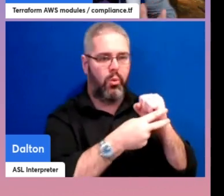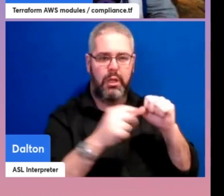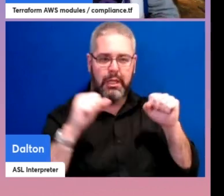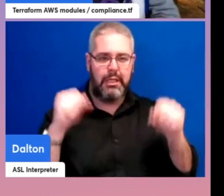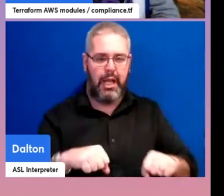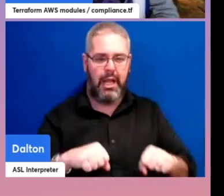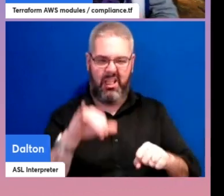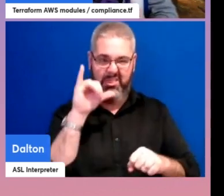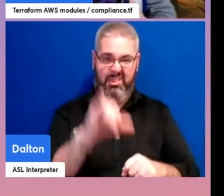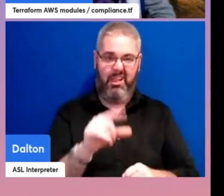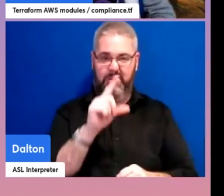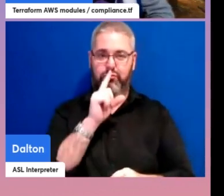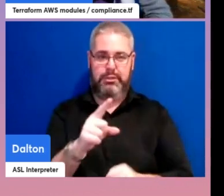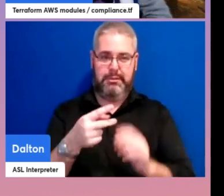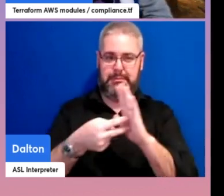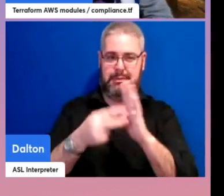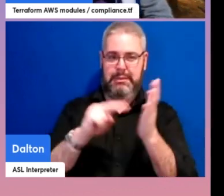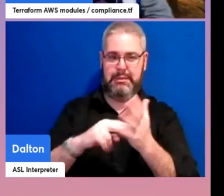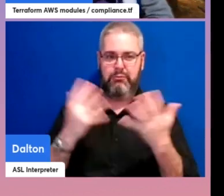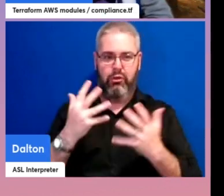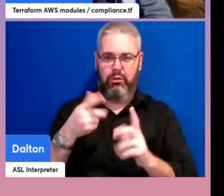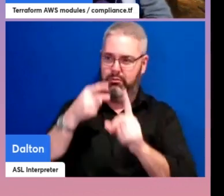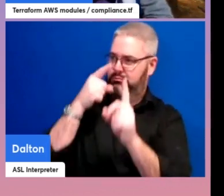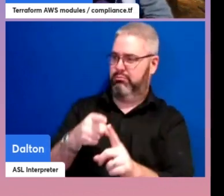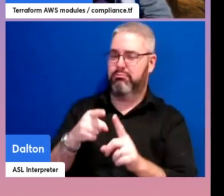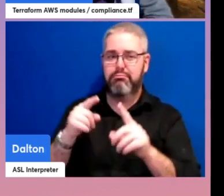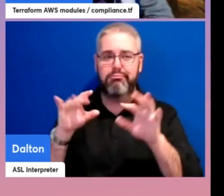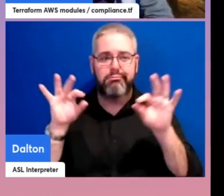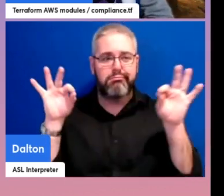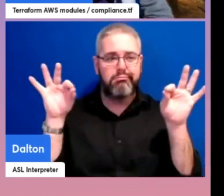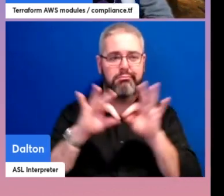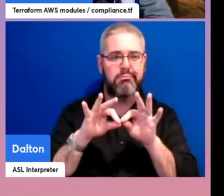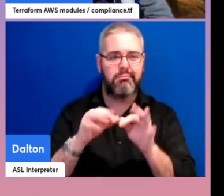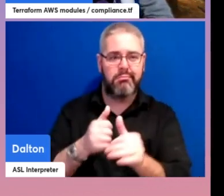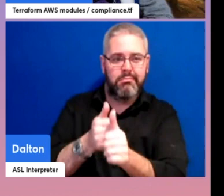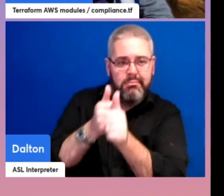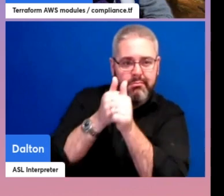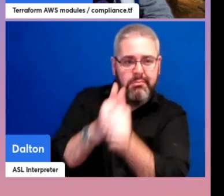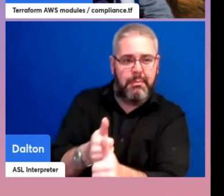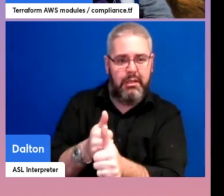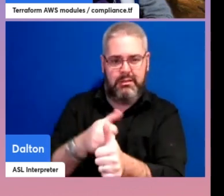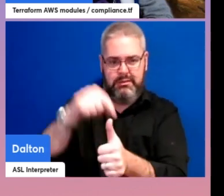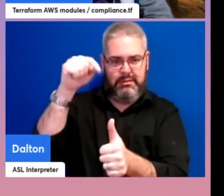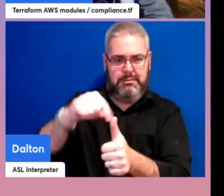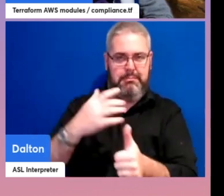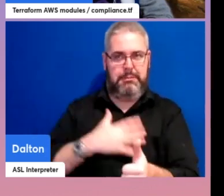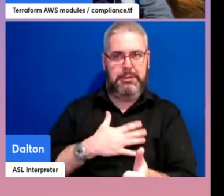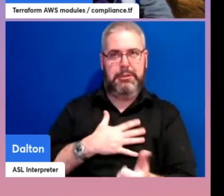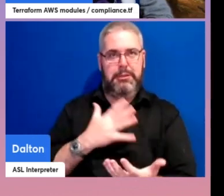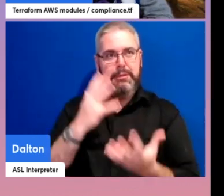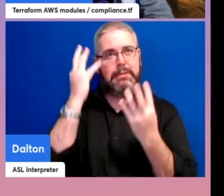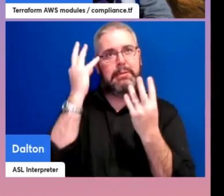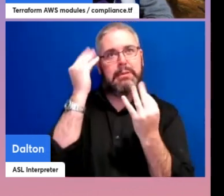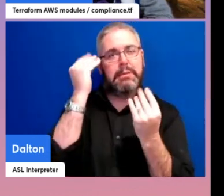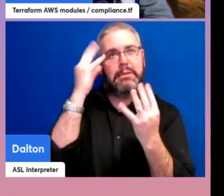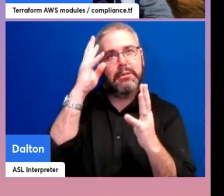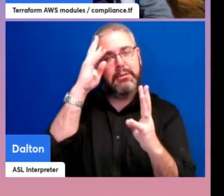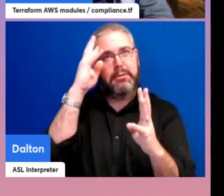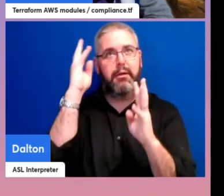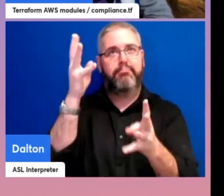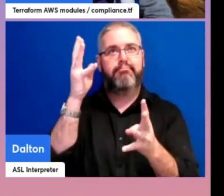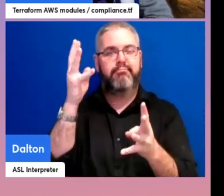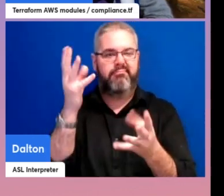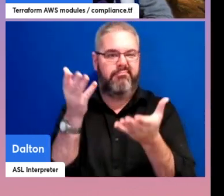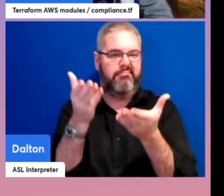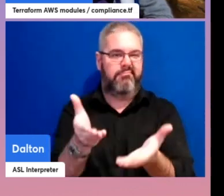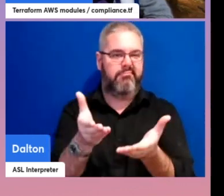pretty much it. This is like the most important definition of compliance which I could come up with. And also, I like to think